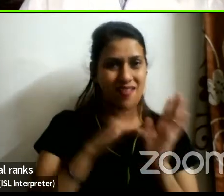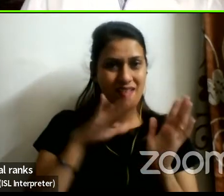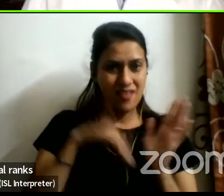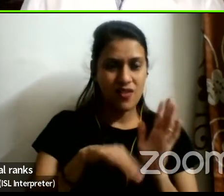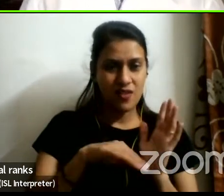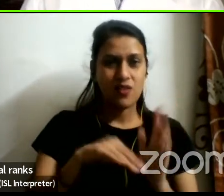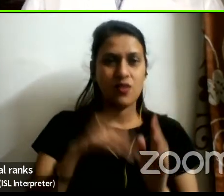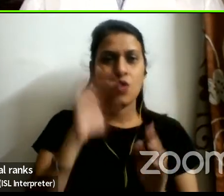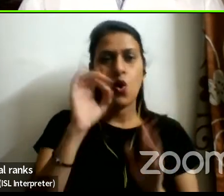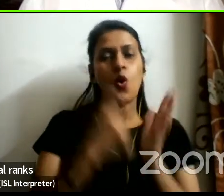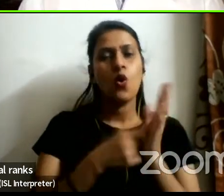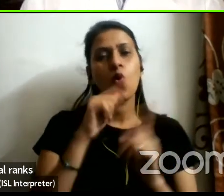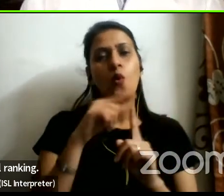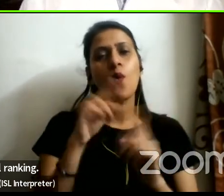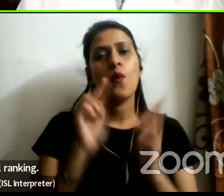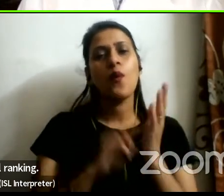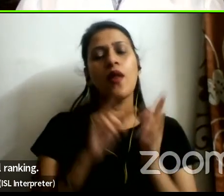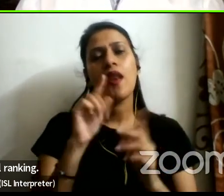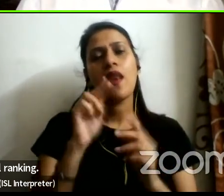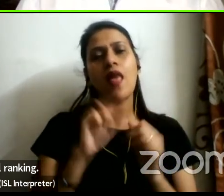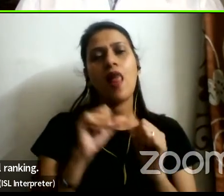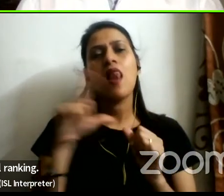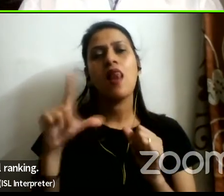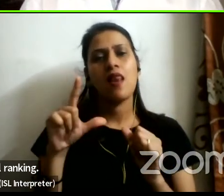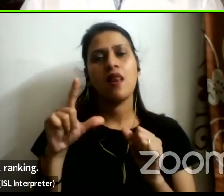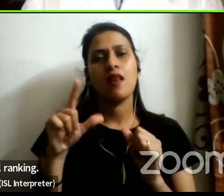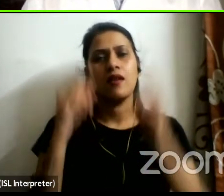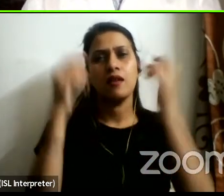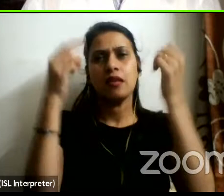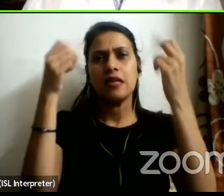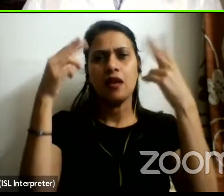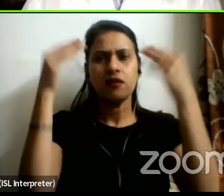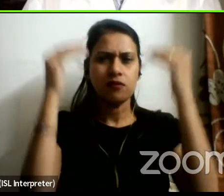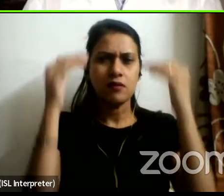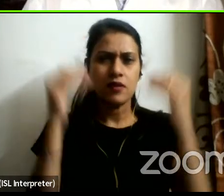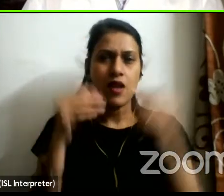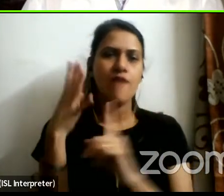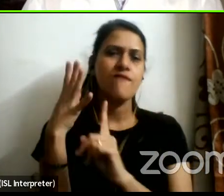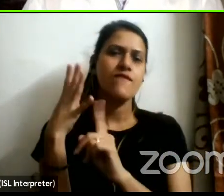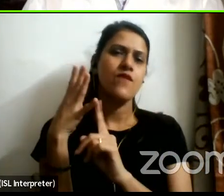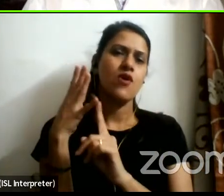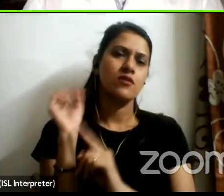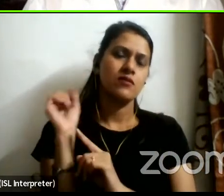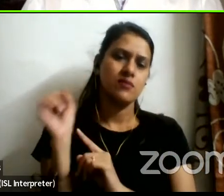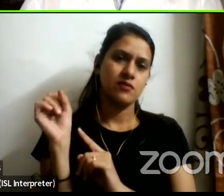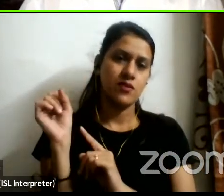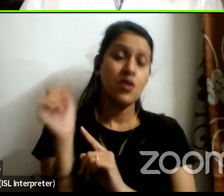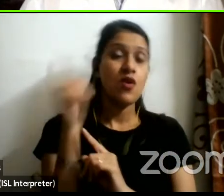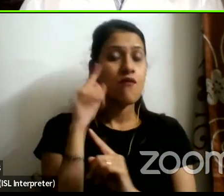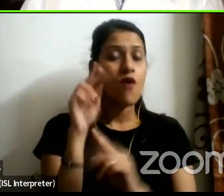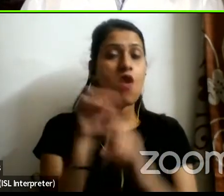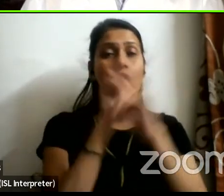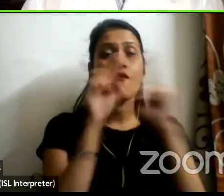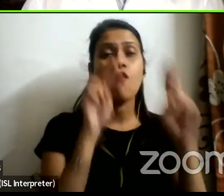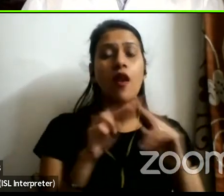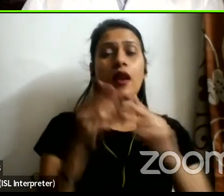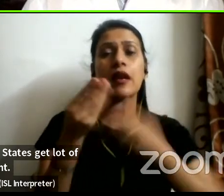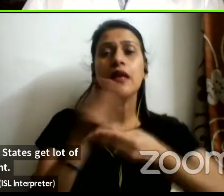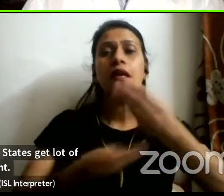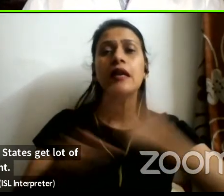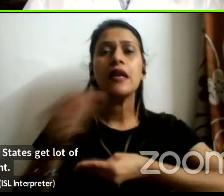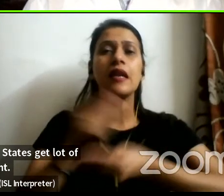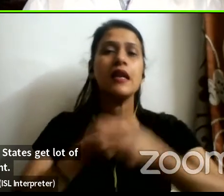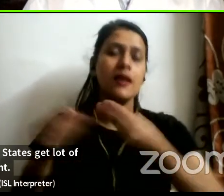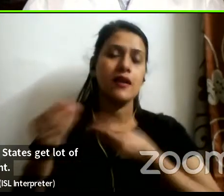ranking, right? Karnataka ranks 4 amongst all the states, get a lot of foreign direct investment. It engages in a lot